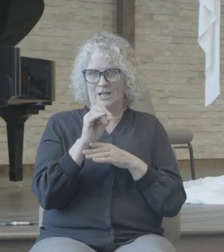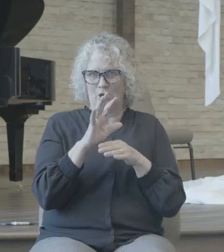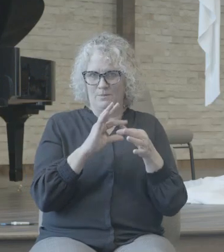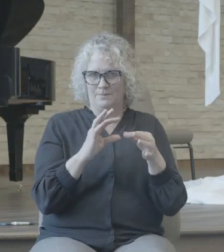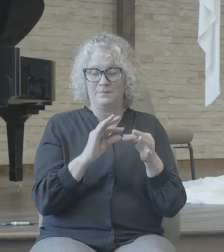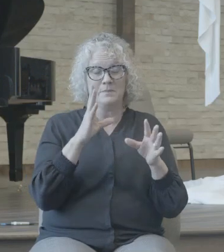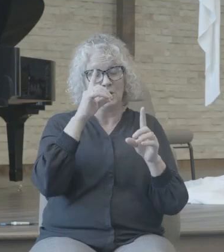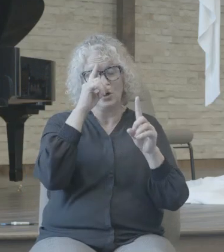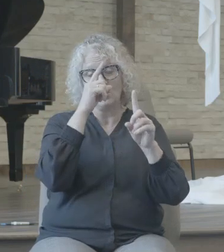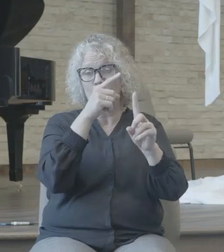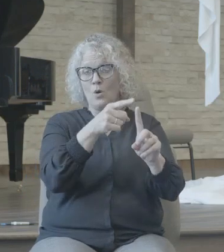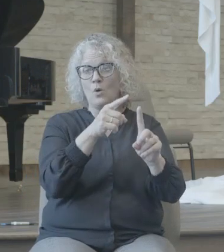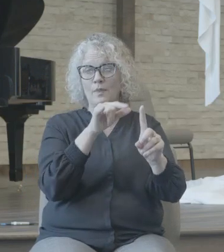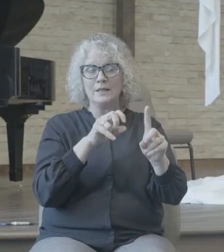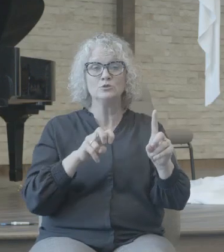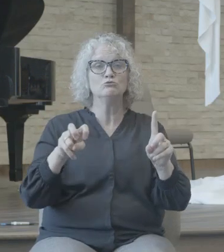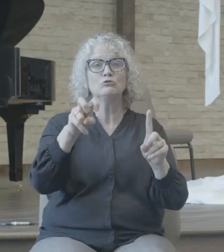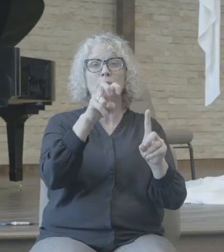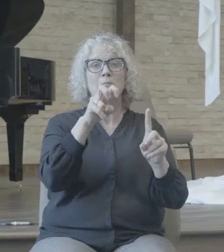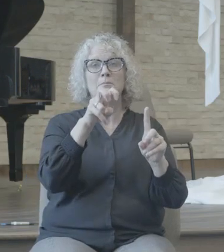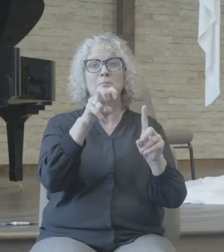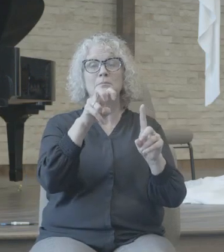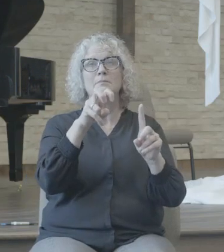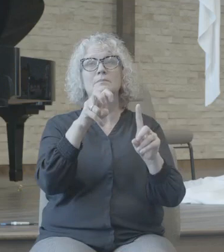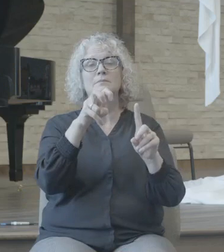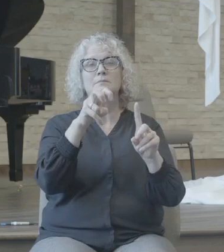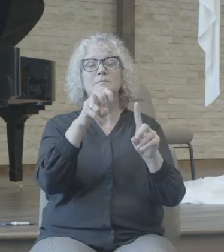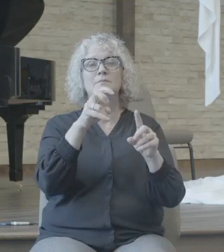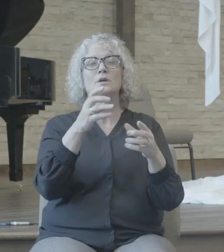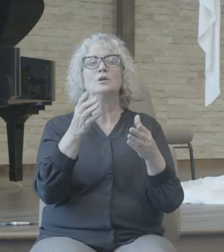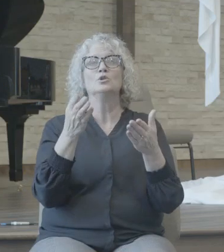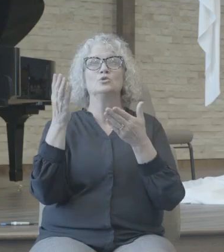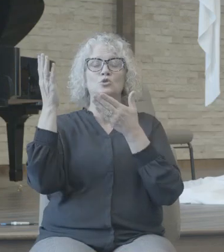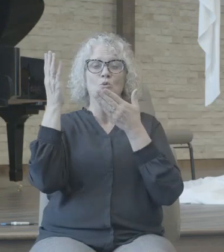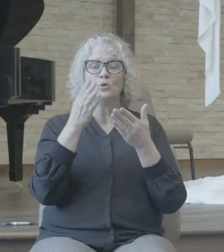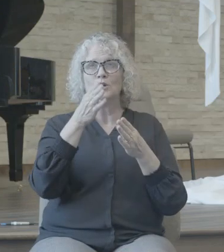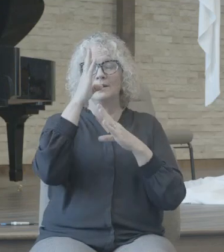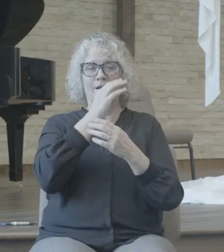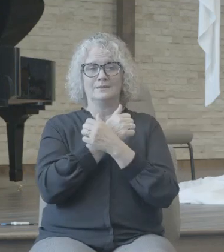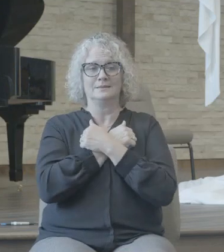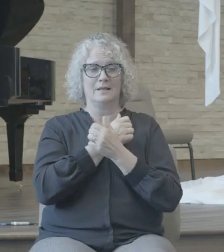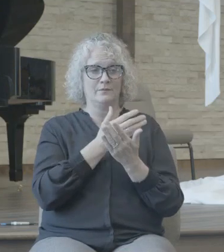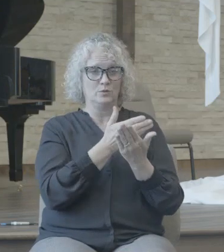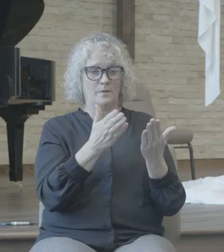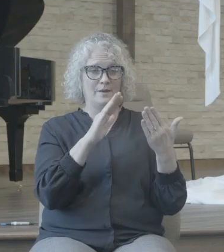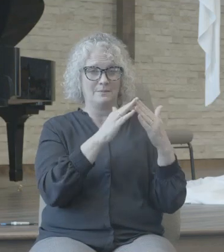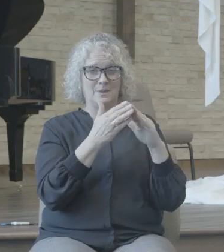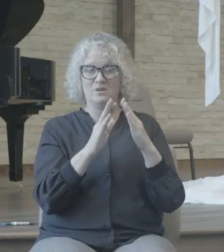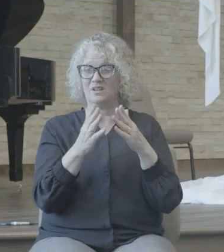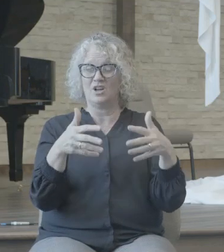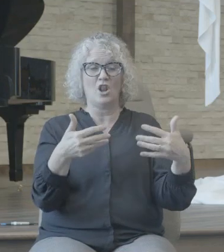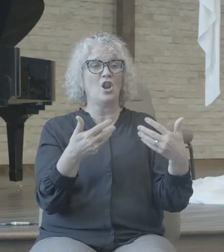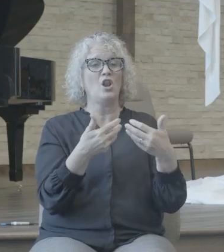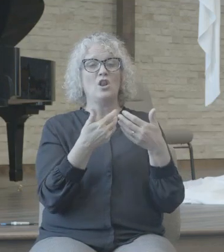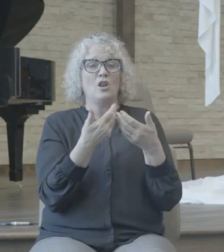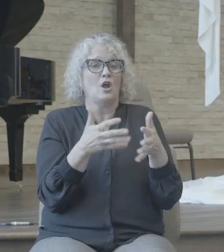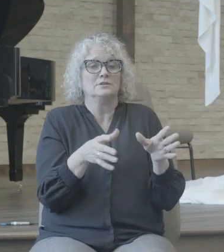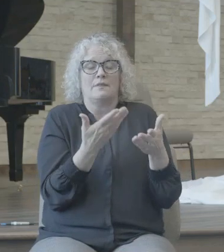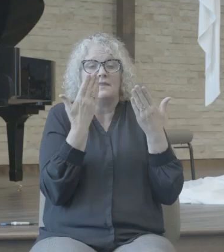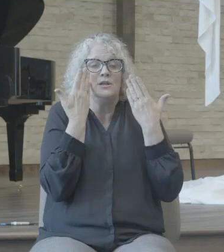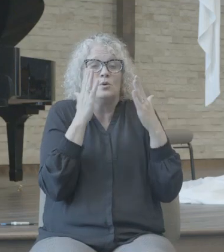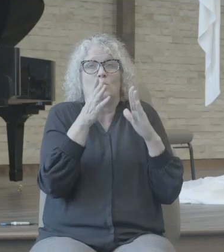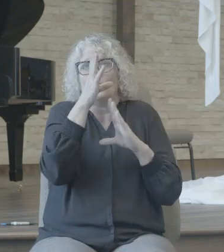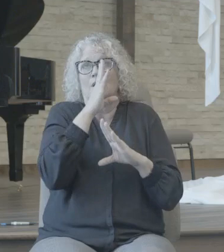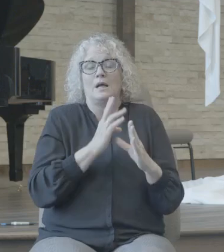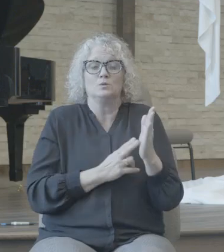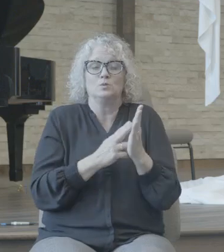this mission trip is to bring God's love to those of a community who are lost and don't know God's true love. So